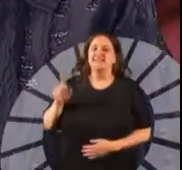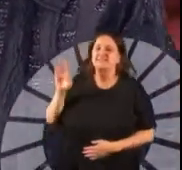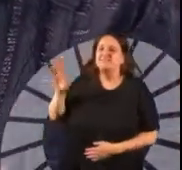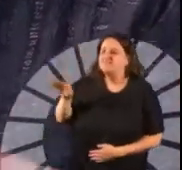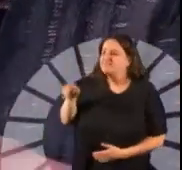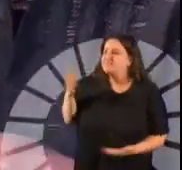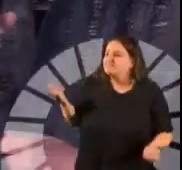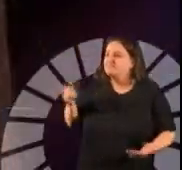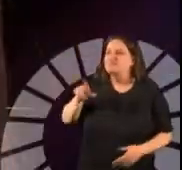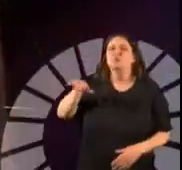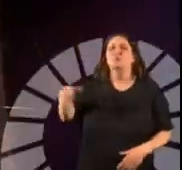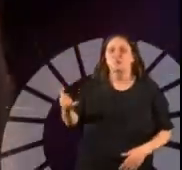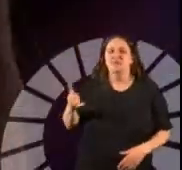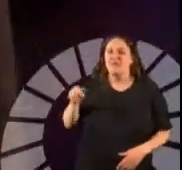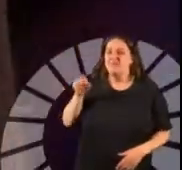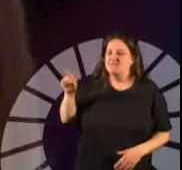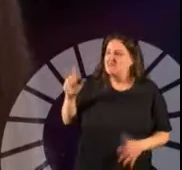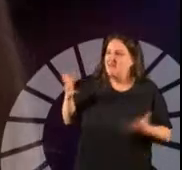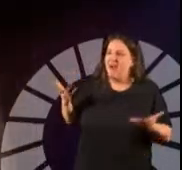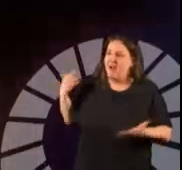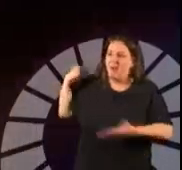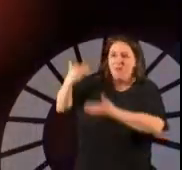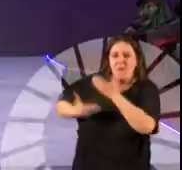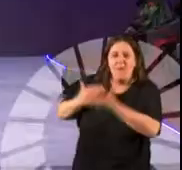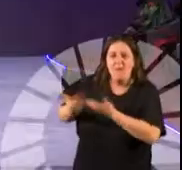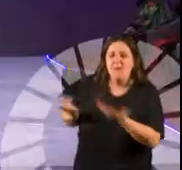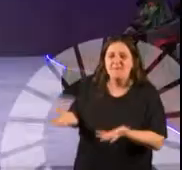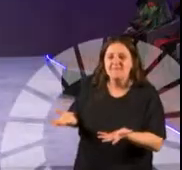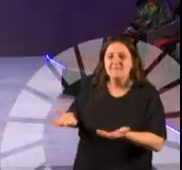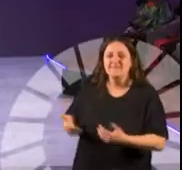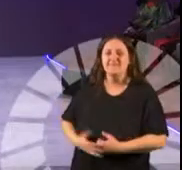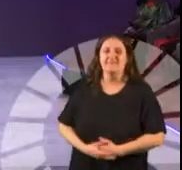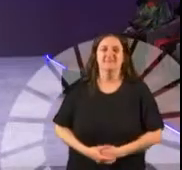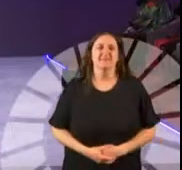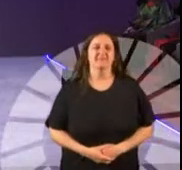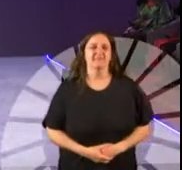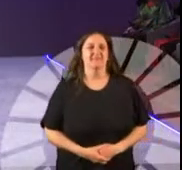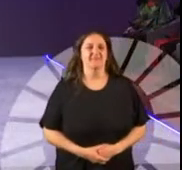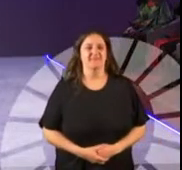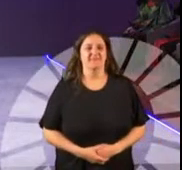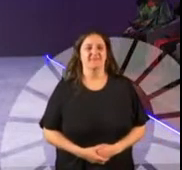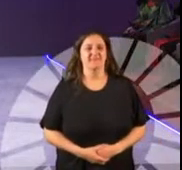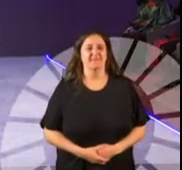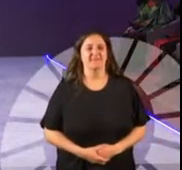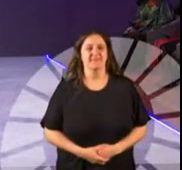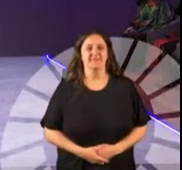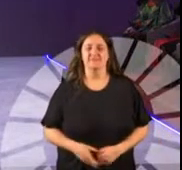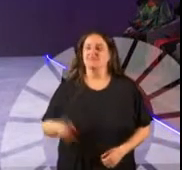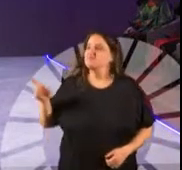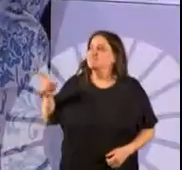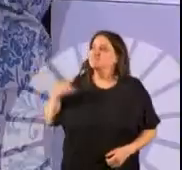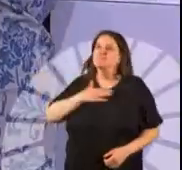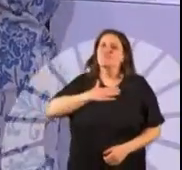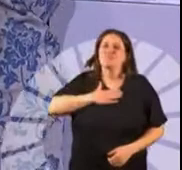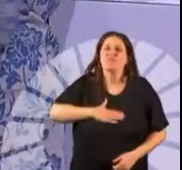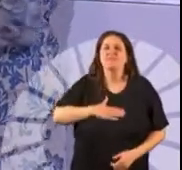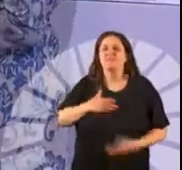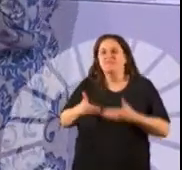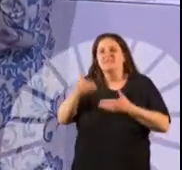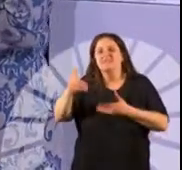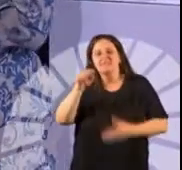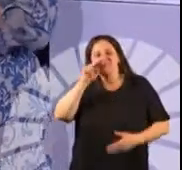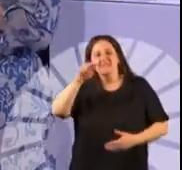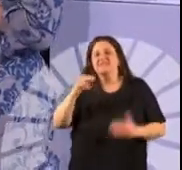of generation equality? First of all, it's a pleasure to be here with you, Hillary. It's a pleasure to be here sharing